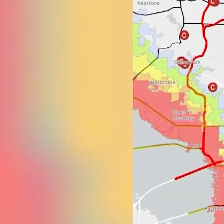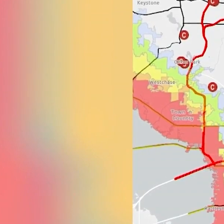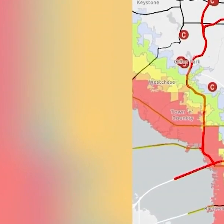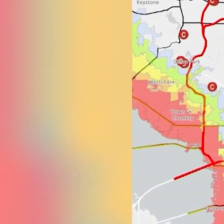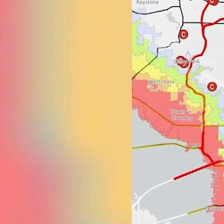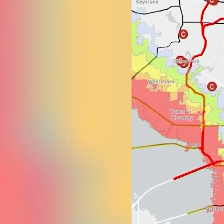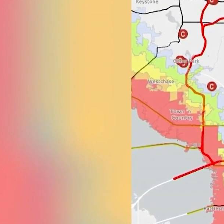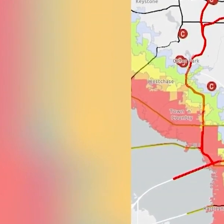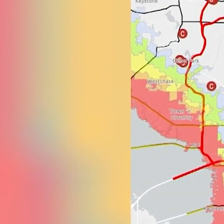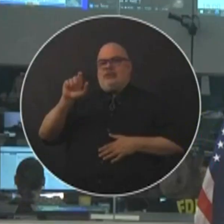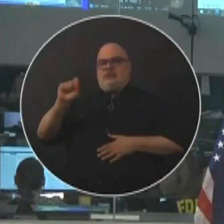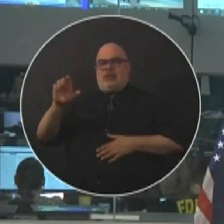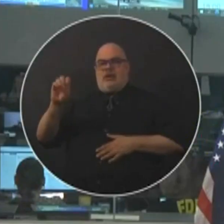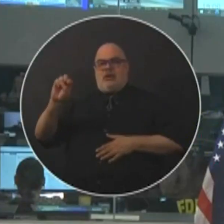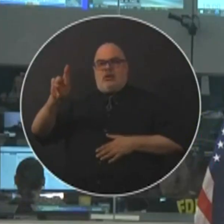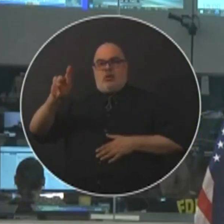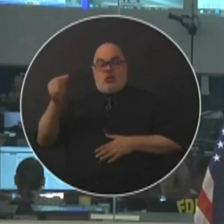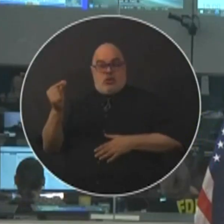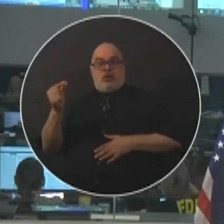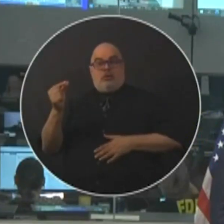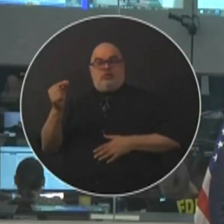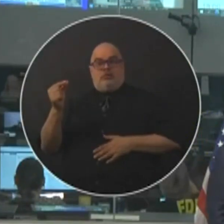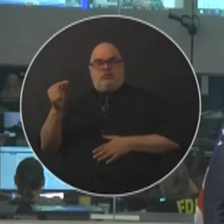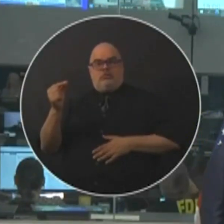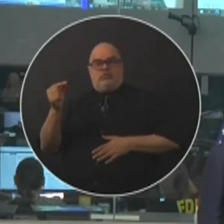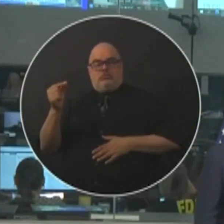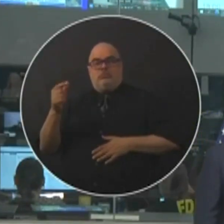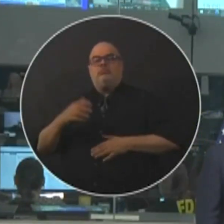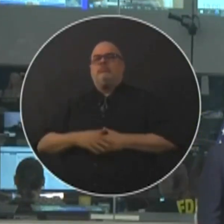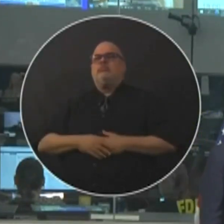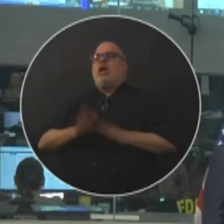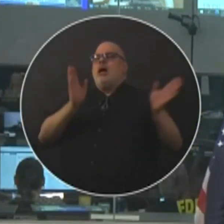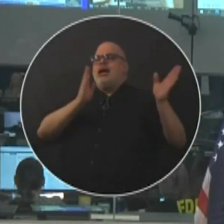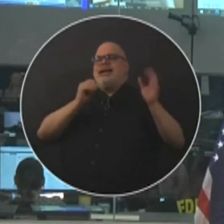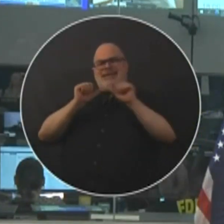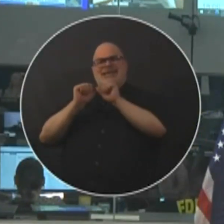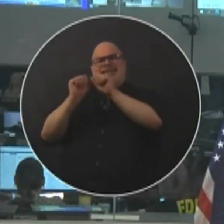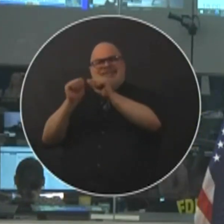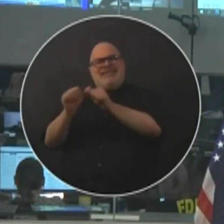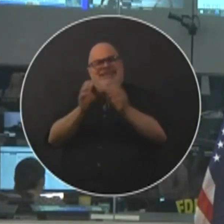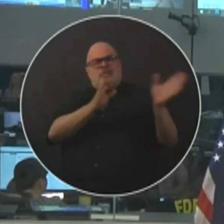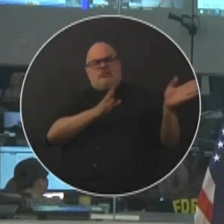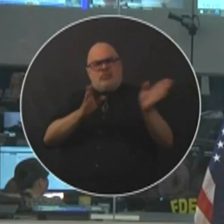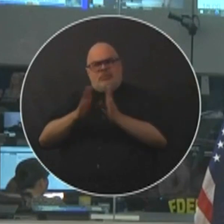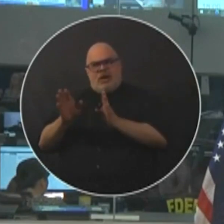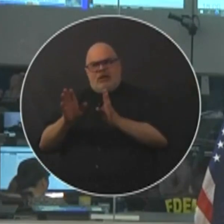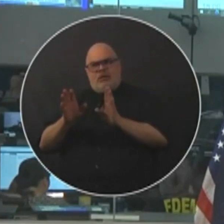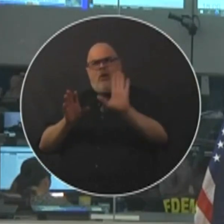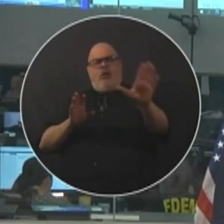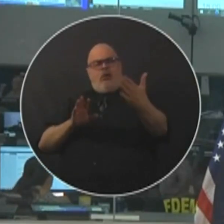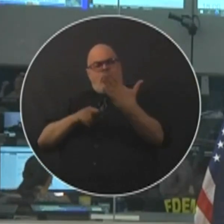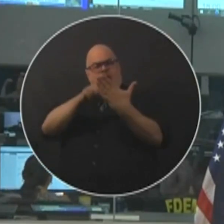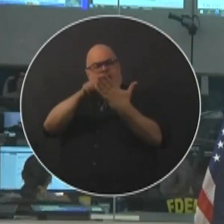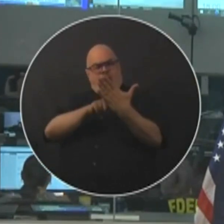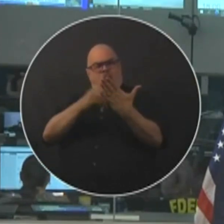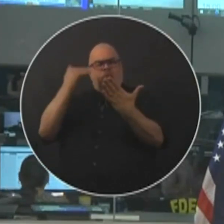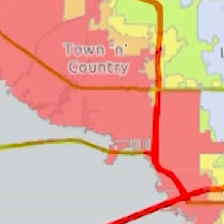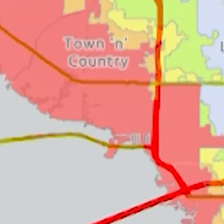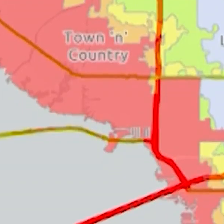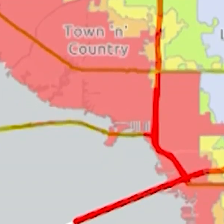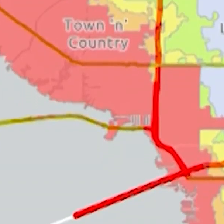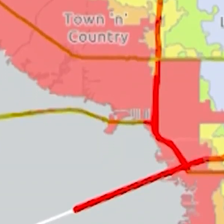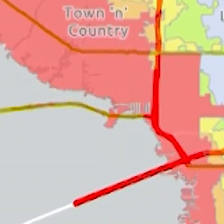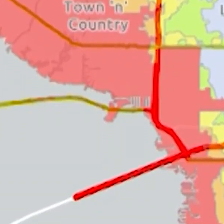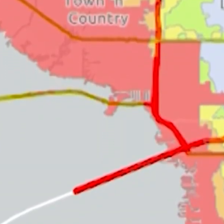I encourage all Floridians to not only continue these preparedness efforts, but also take the time to know their zone and know their